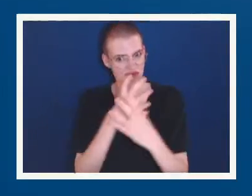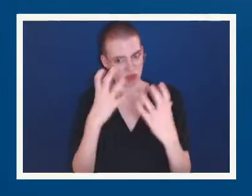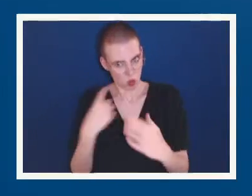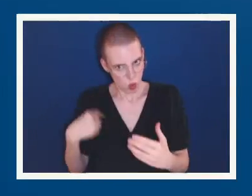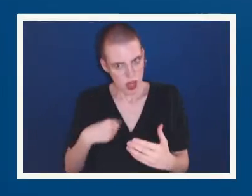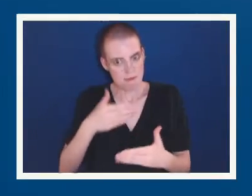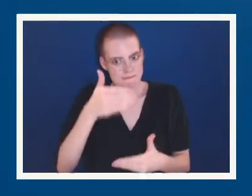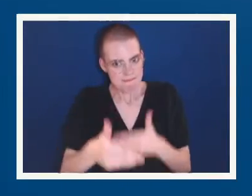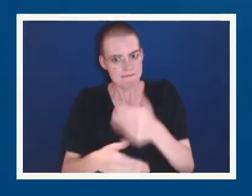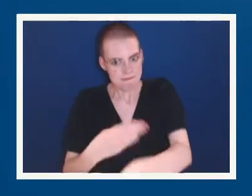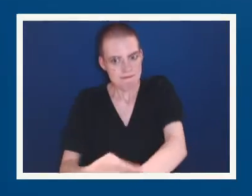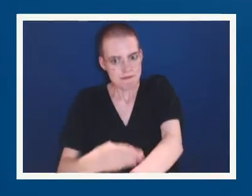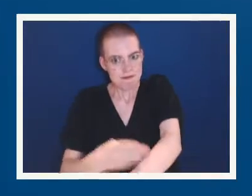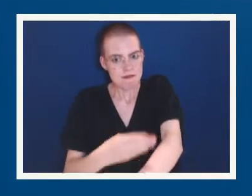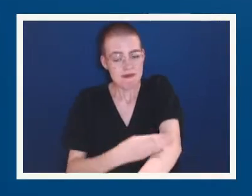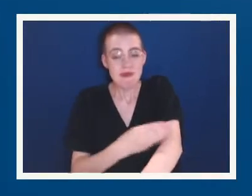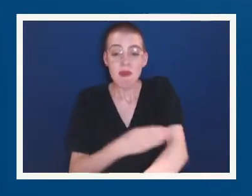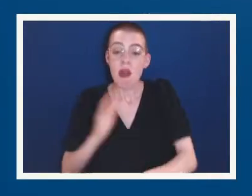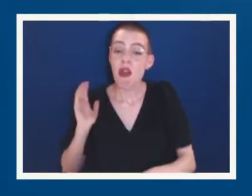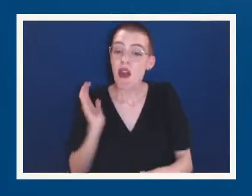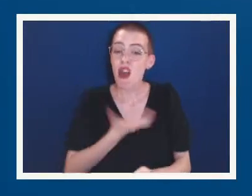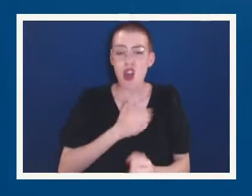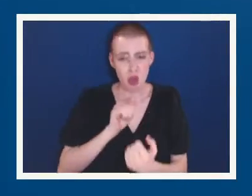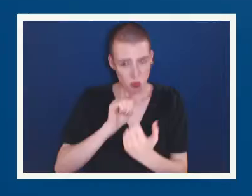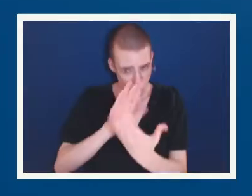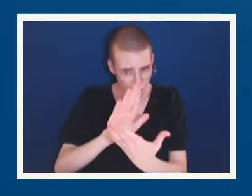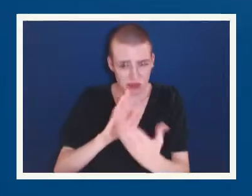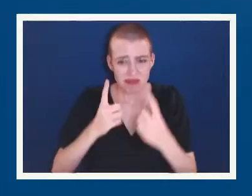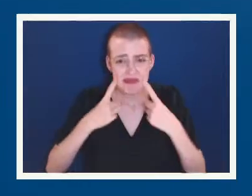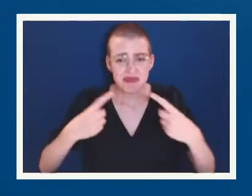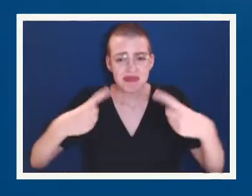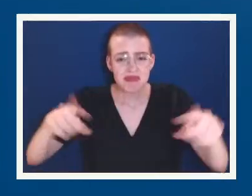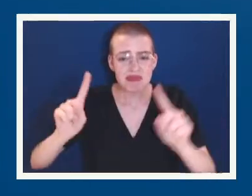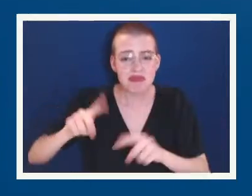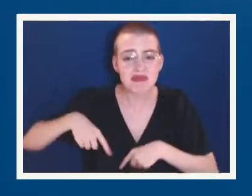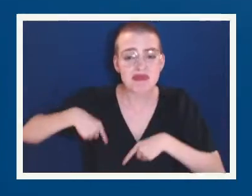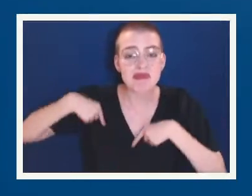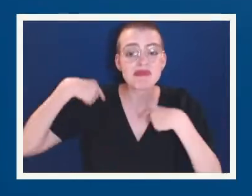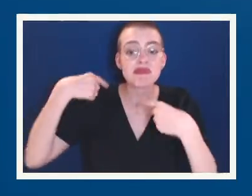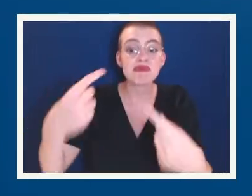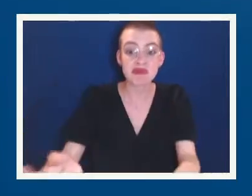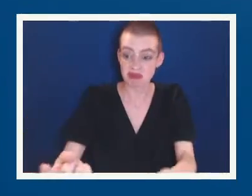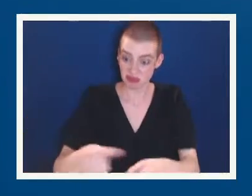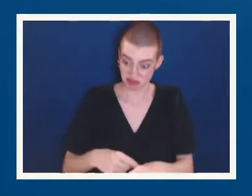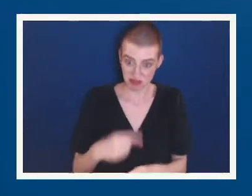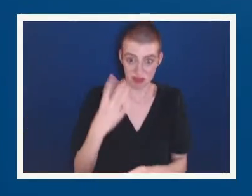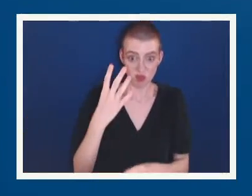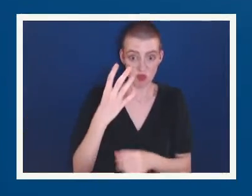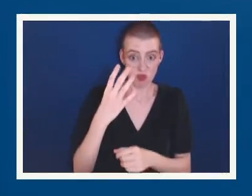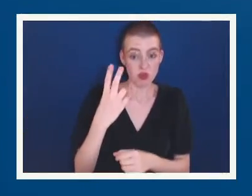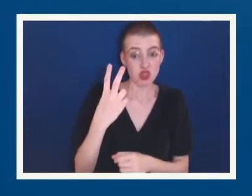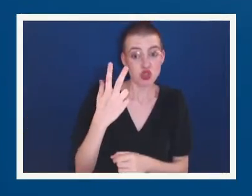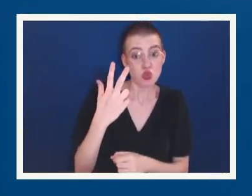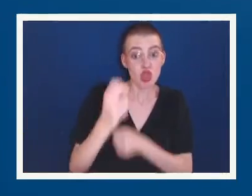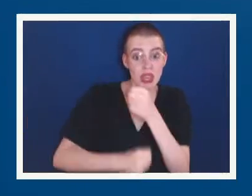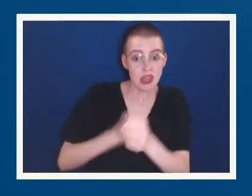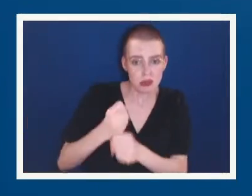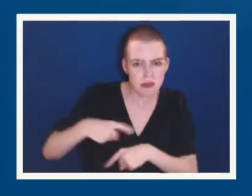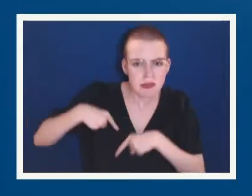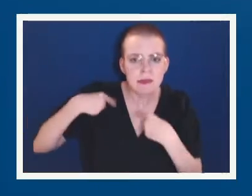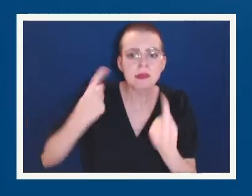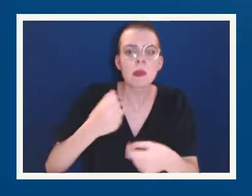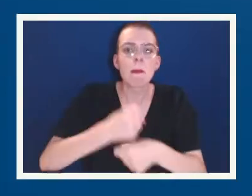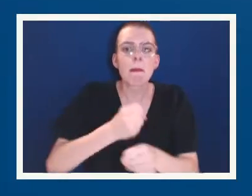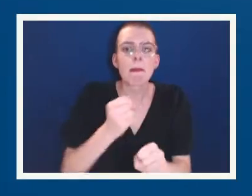And our approach is working. Since I came to office, we've created 10 million new good-paying jobs. 10